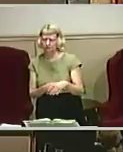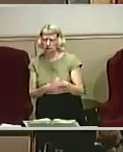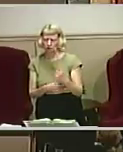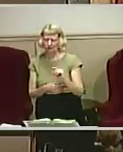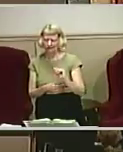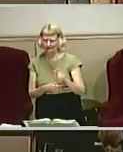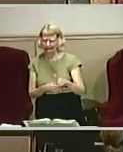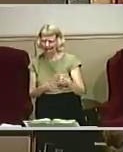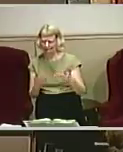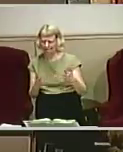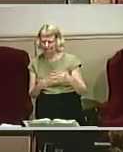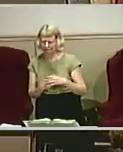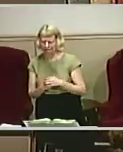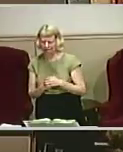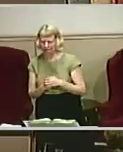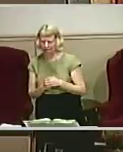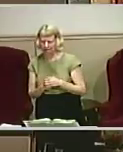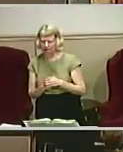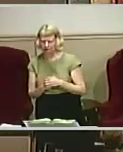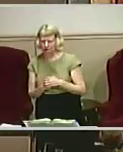Maybe. Bill.